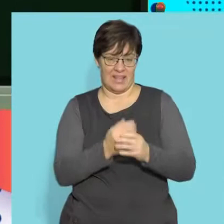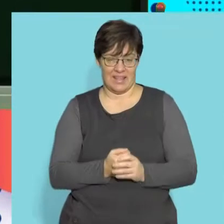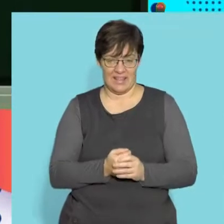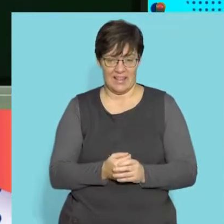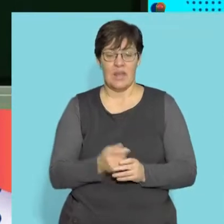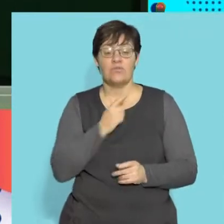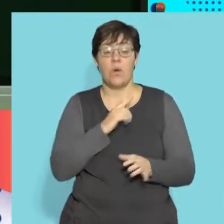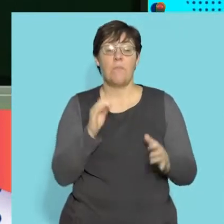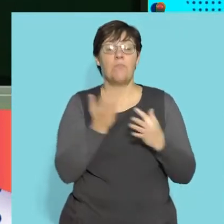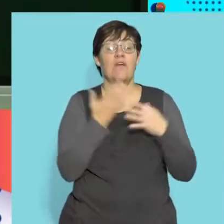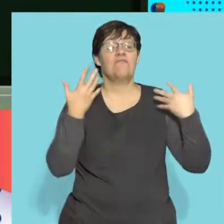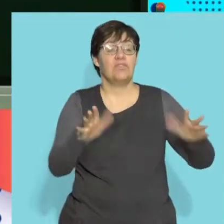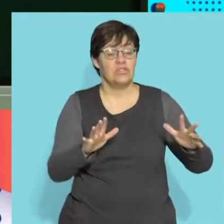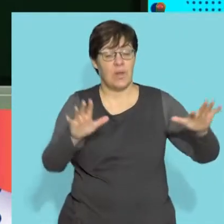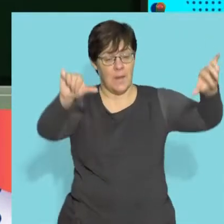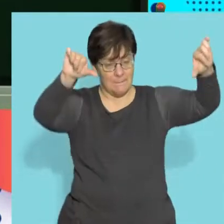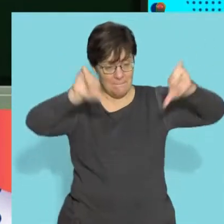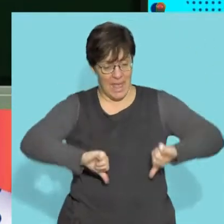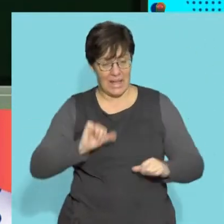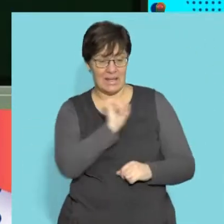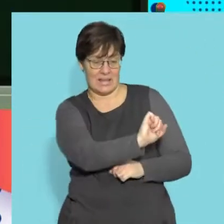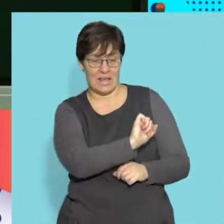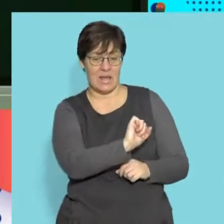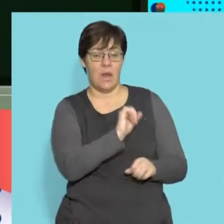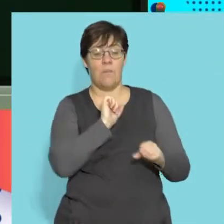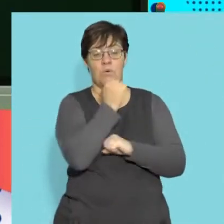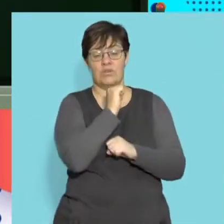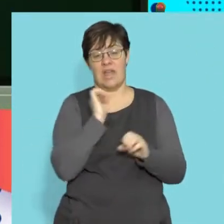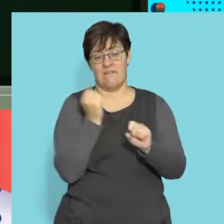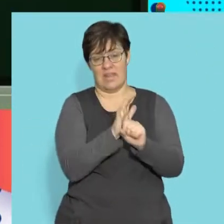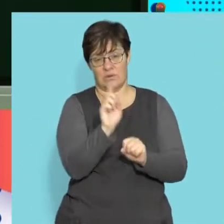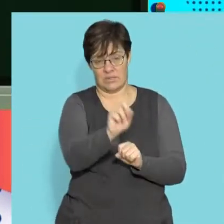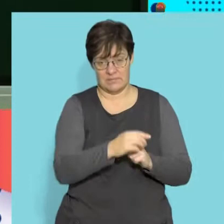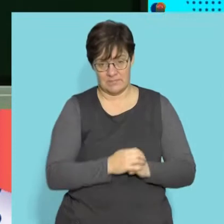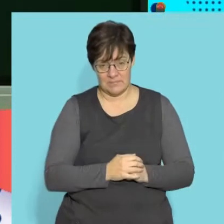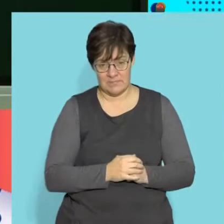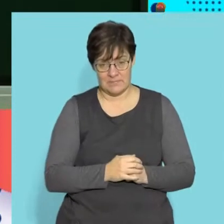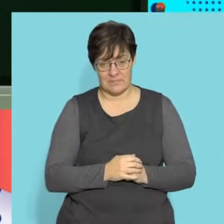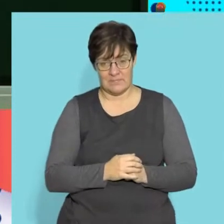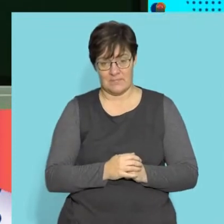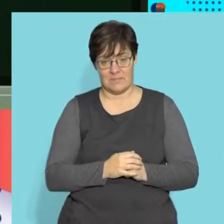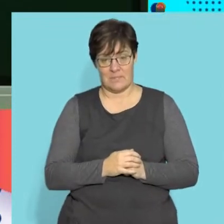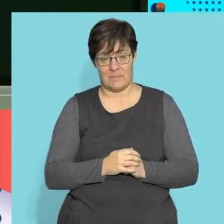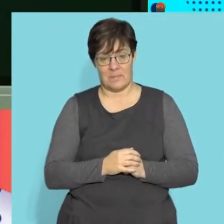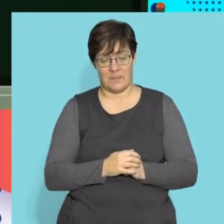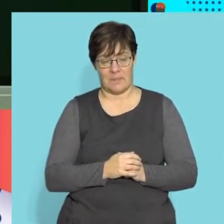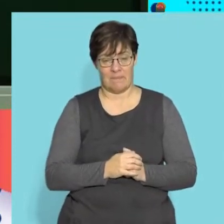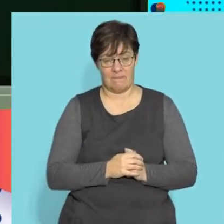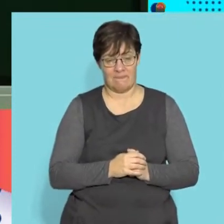for a little break. So you go for a break and we'll be back to explore the motor effect in a little bit more detail.